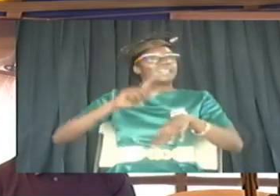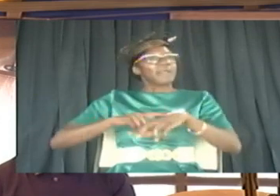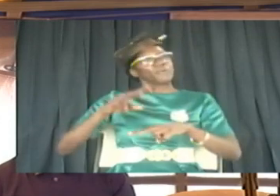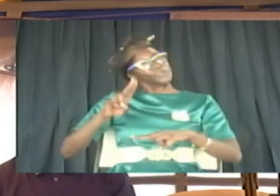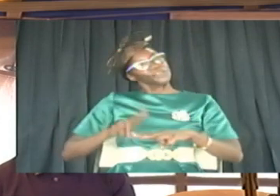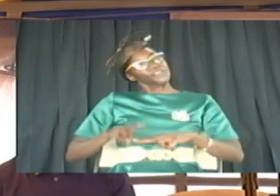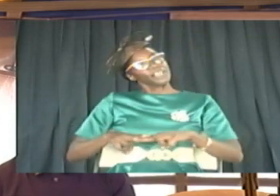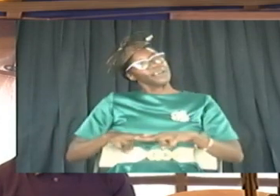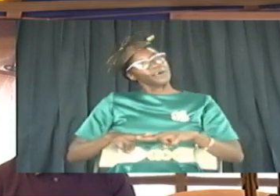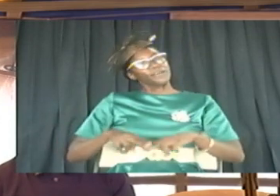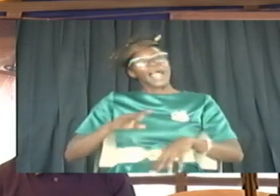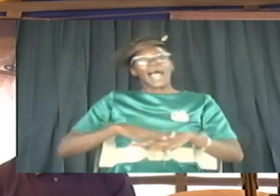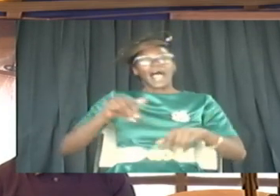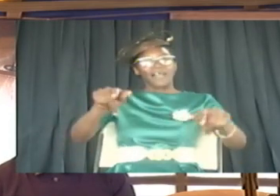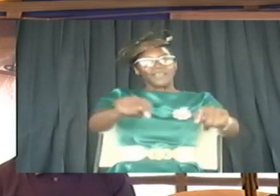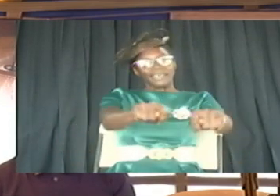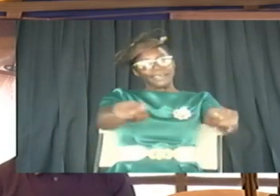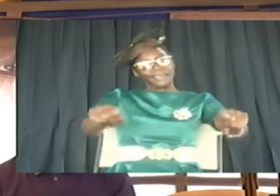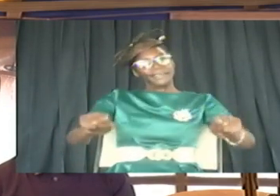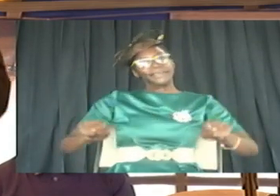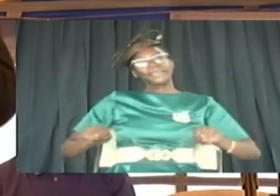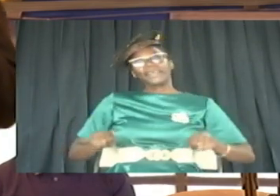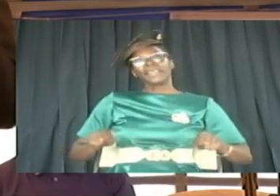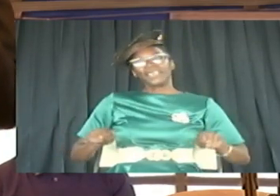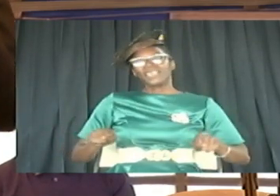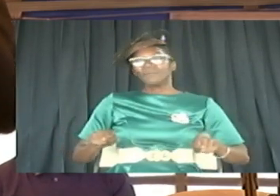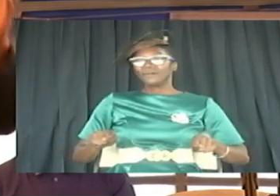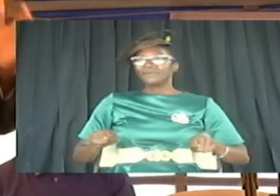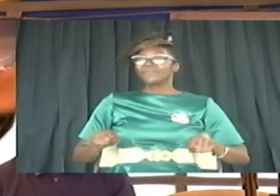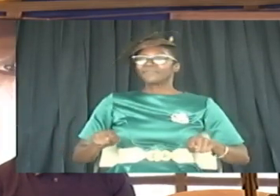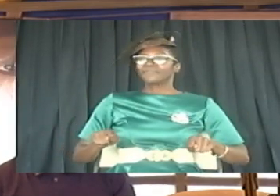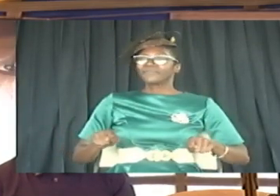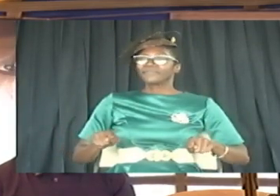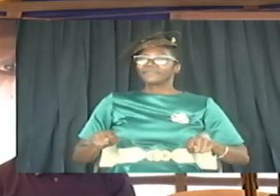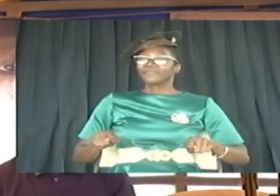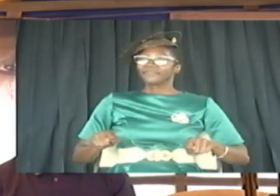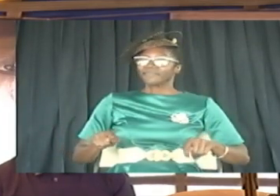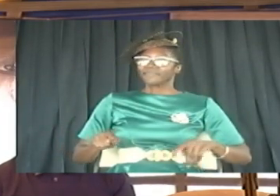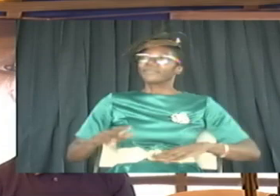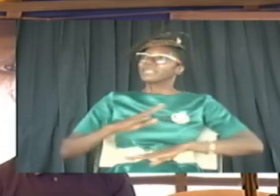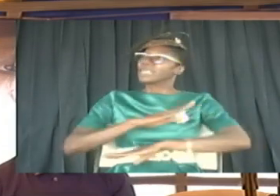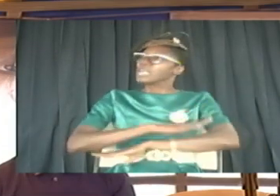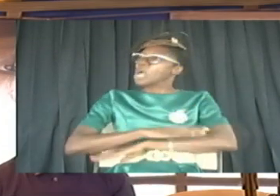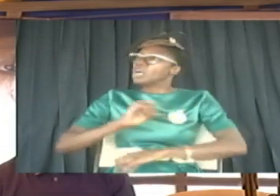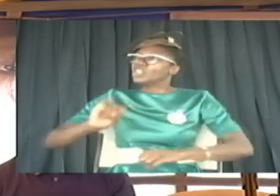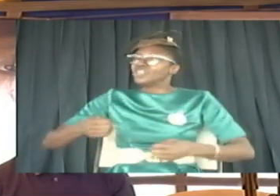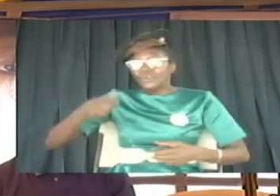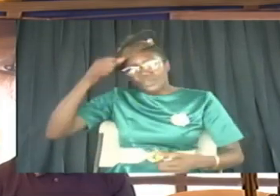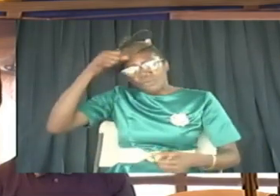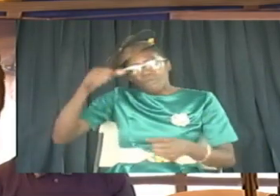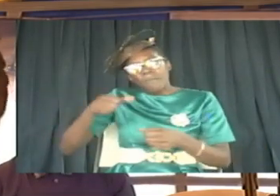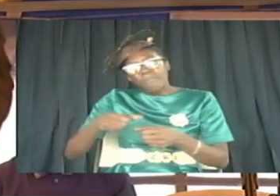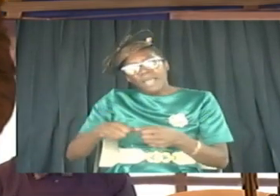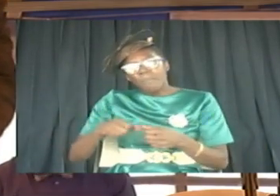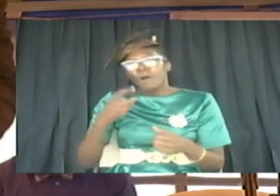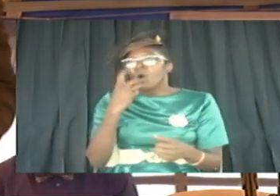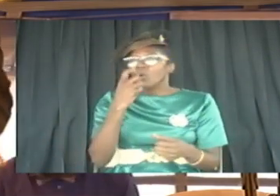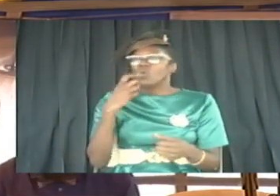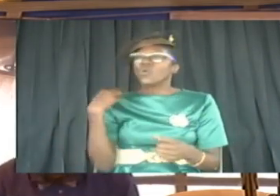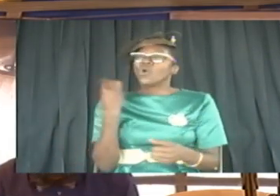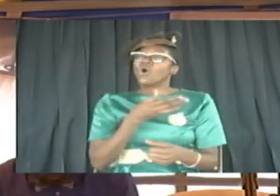table, amen, and just remembering who our God is and the